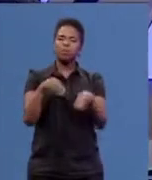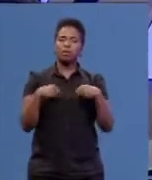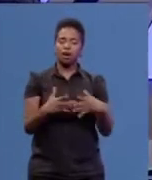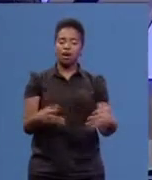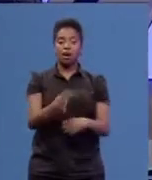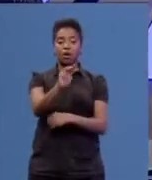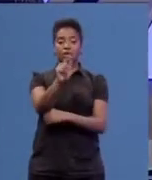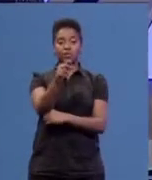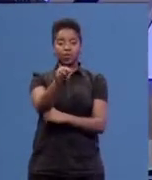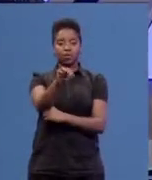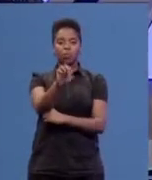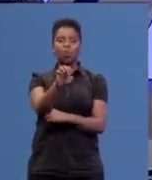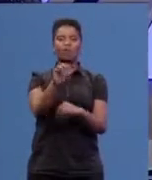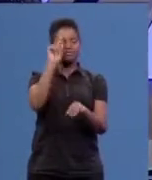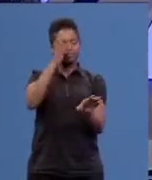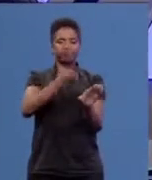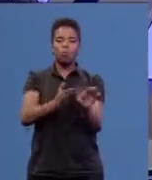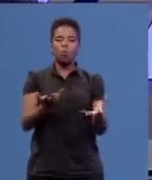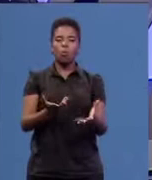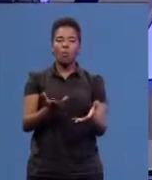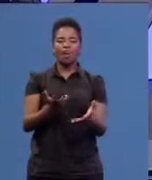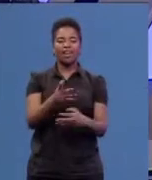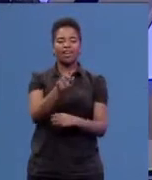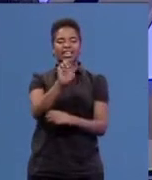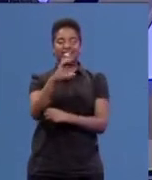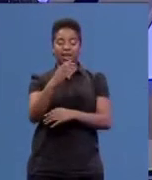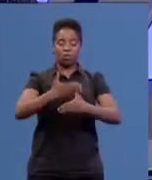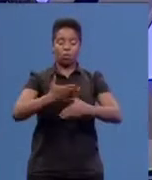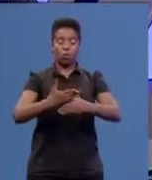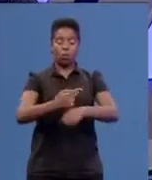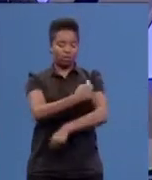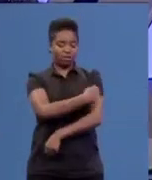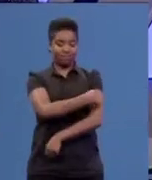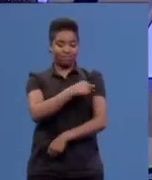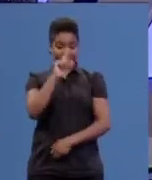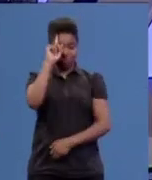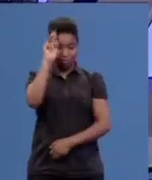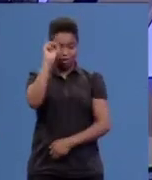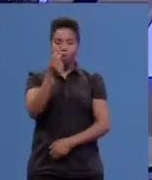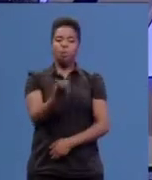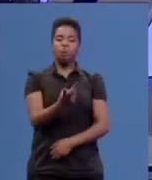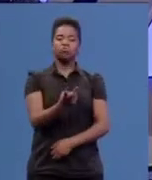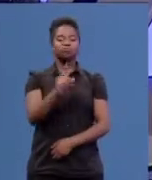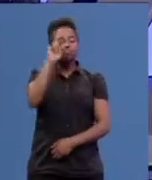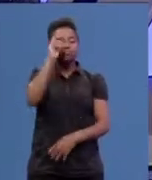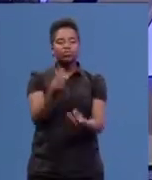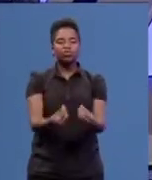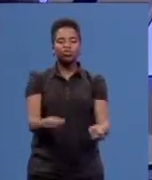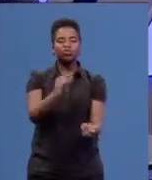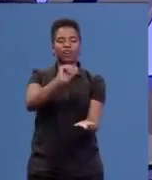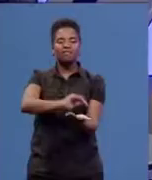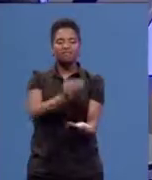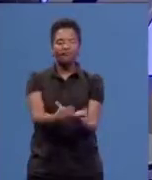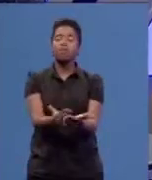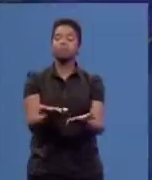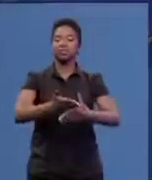clinical psychologist based in the Eastern Cape and working for the Nelson Mandela Academic Hospital, and has also worked with the Nelson Mandela Children's Fund